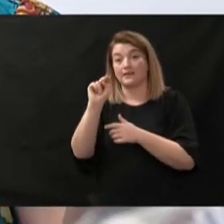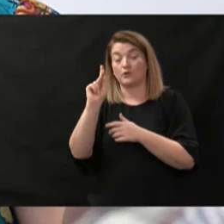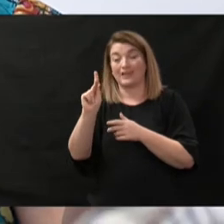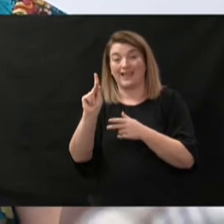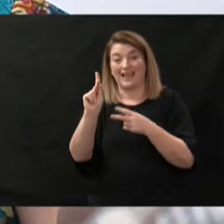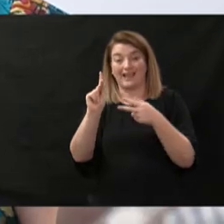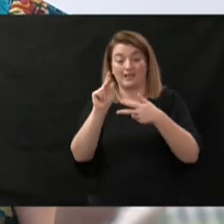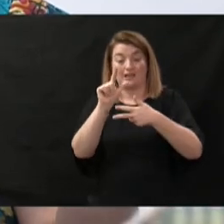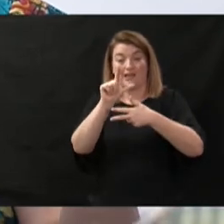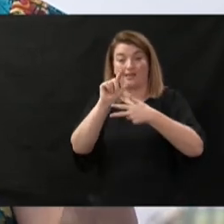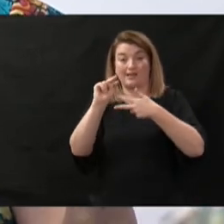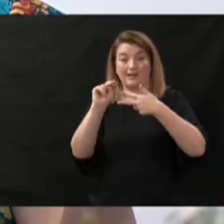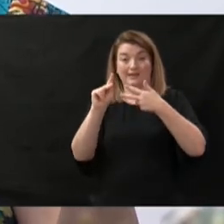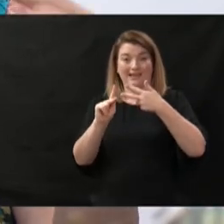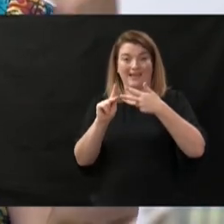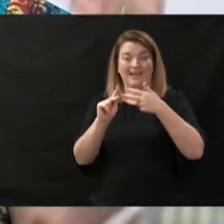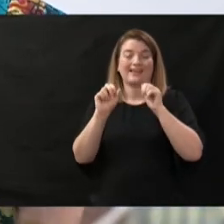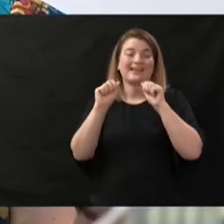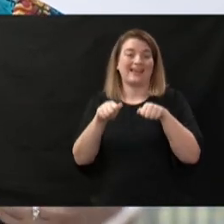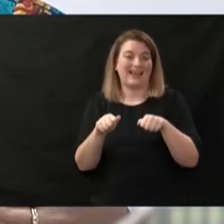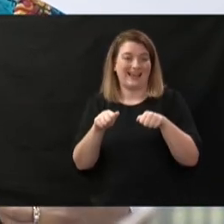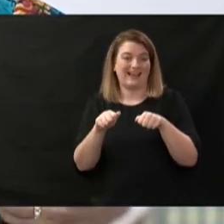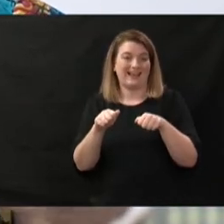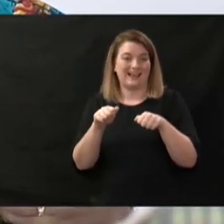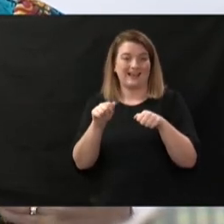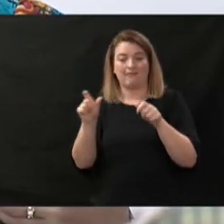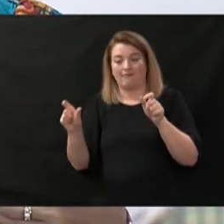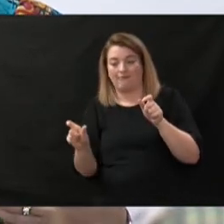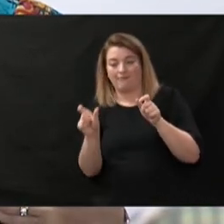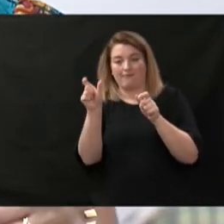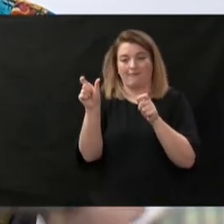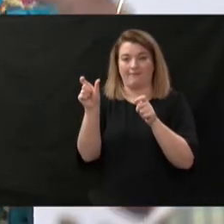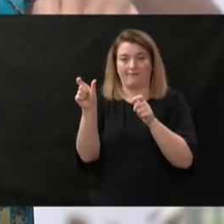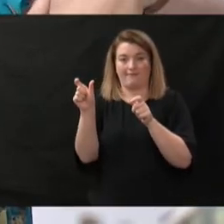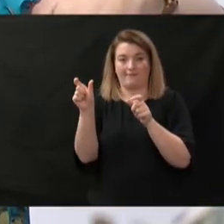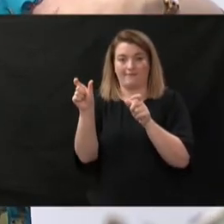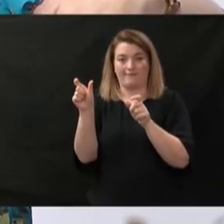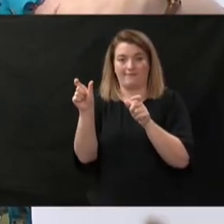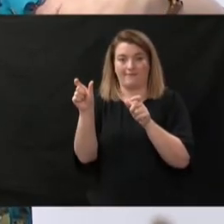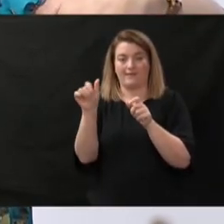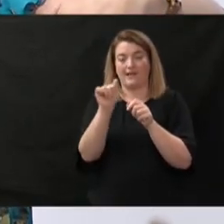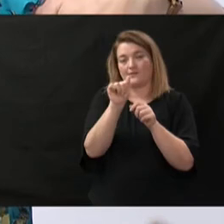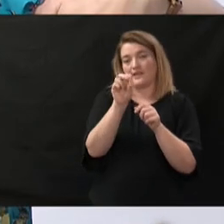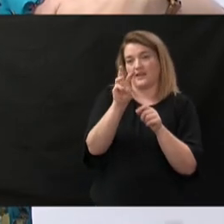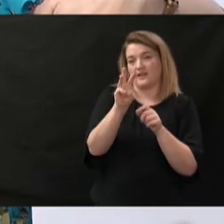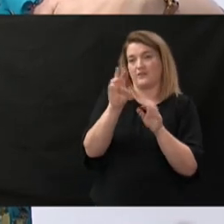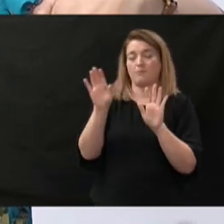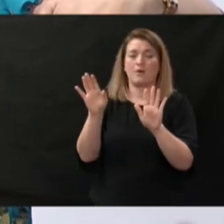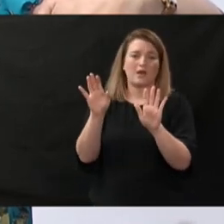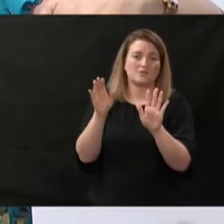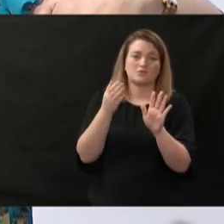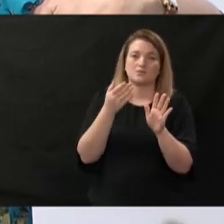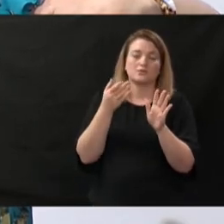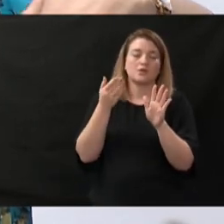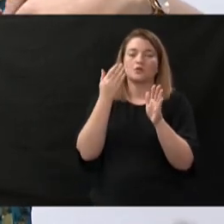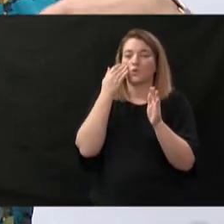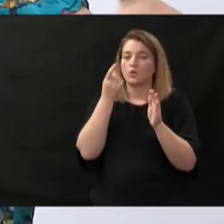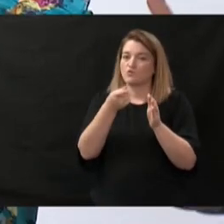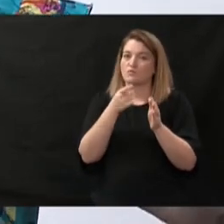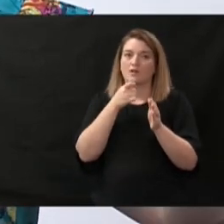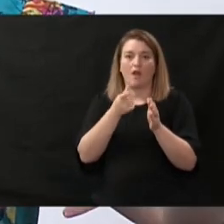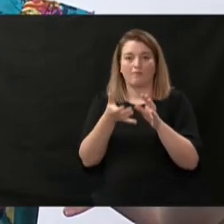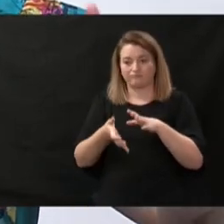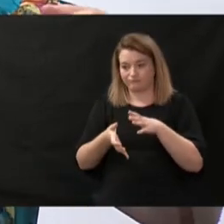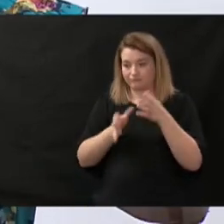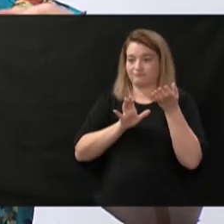back of your card. But easiest way, most foolproof way, is just to cover that last sound, right? So then if you